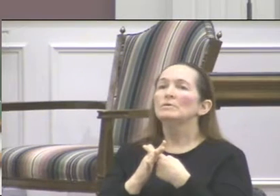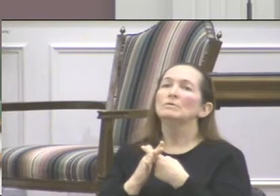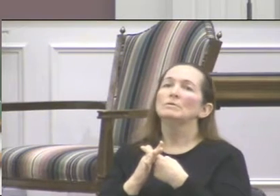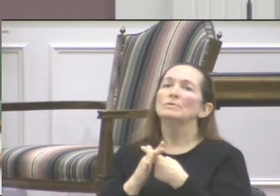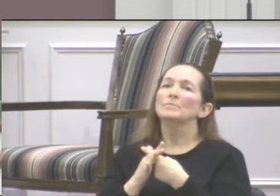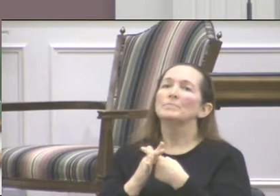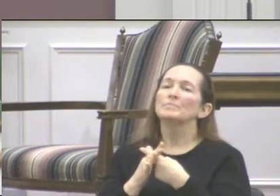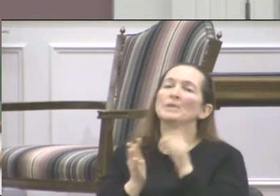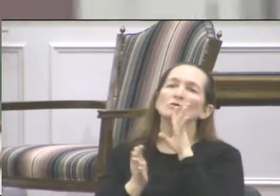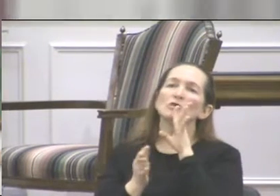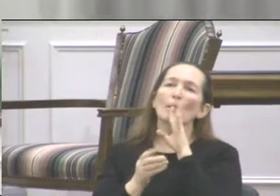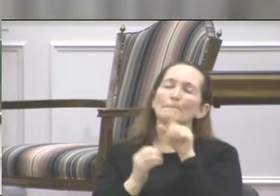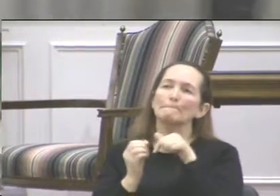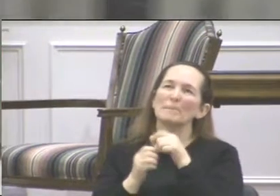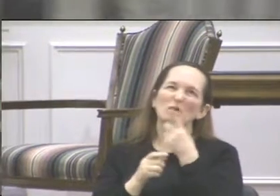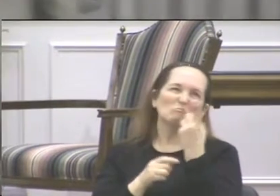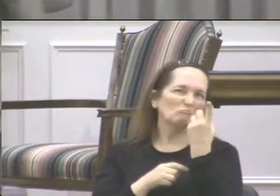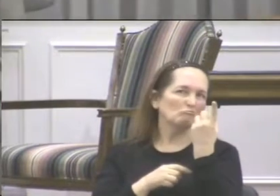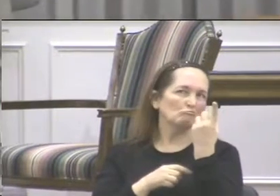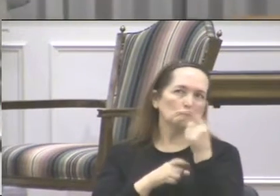about a year ago